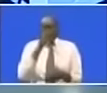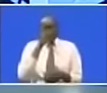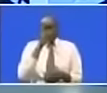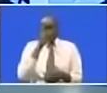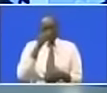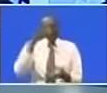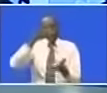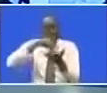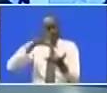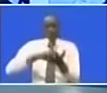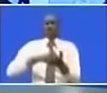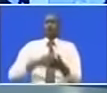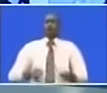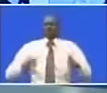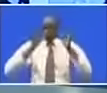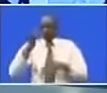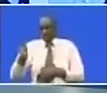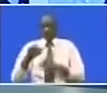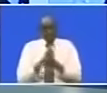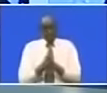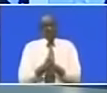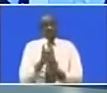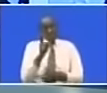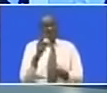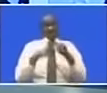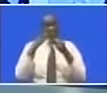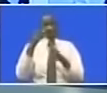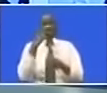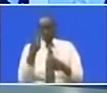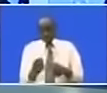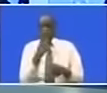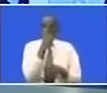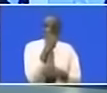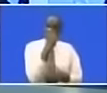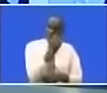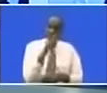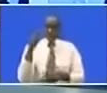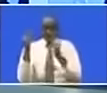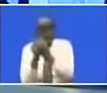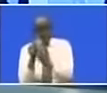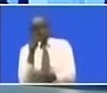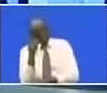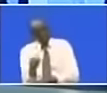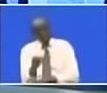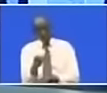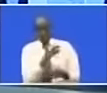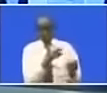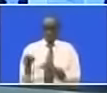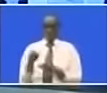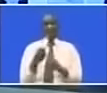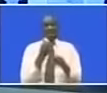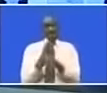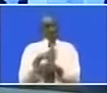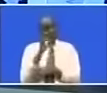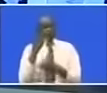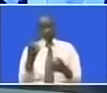present? Between 1 and 5, 73% said so. Between 5 and 10, that number goes down. And of course, more than 11,